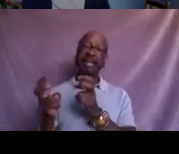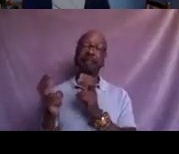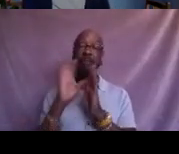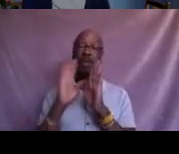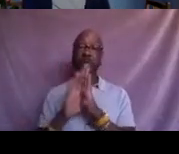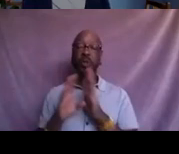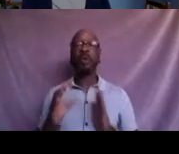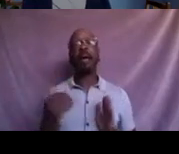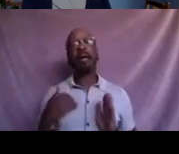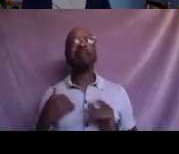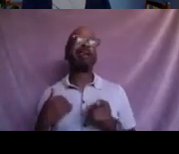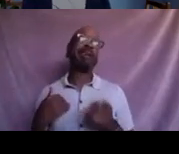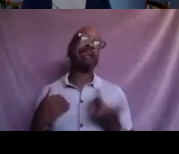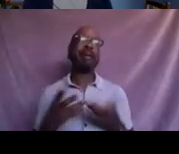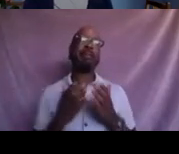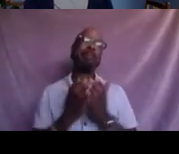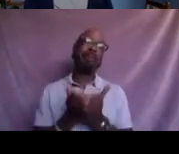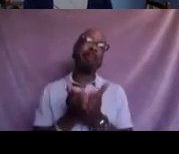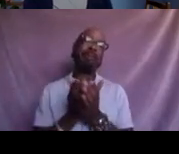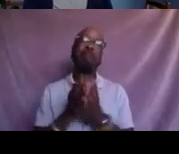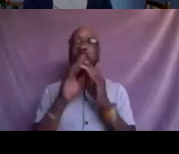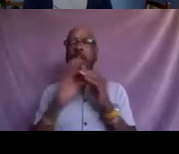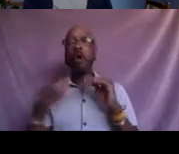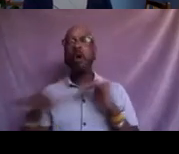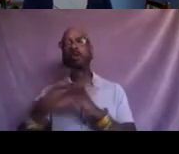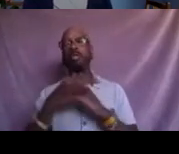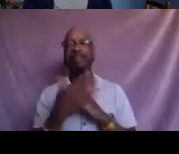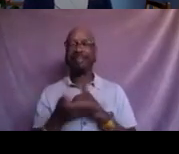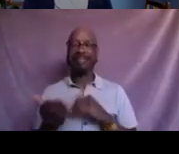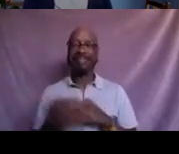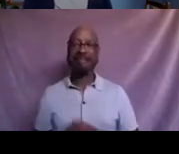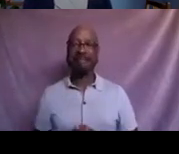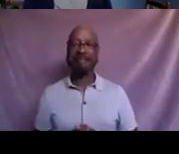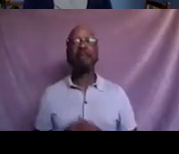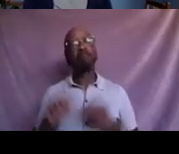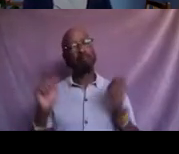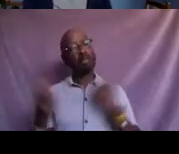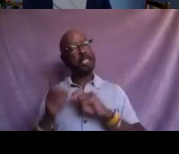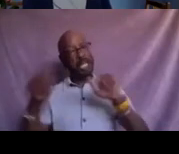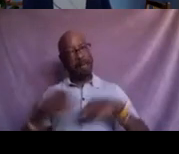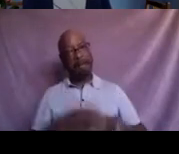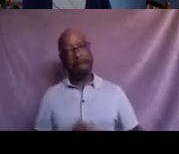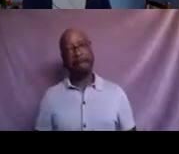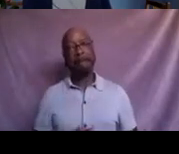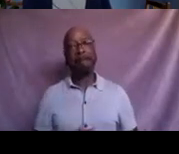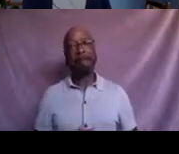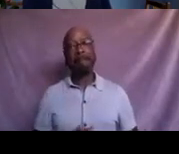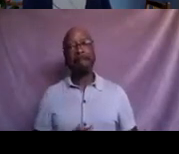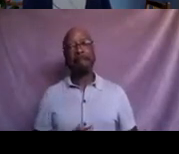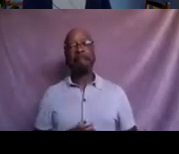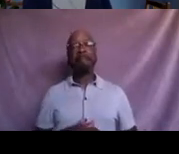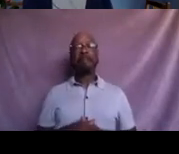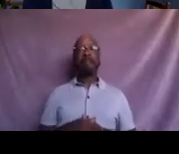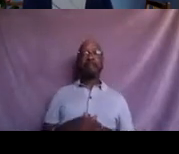nautical theme happening here, like an ocean boat theme, but you can change it. So you can absolutely go through and select. They have